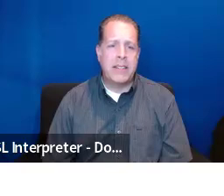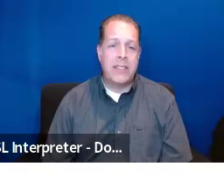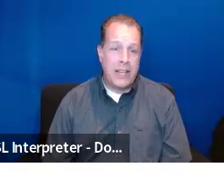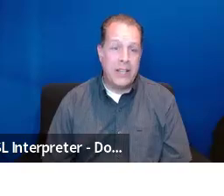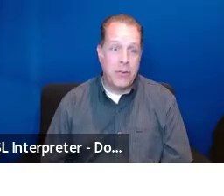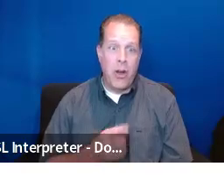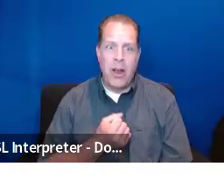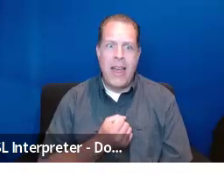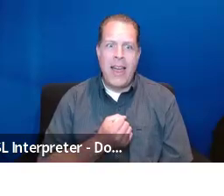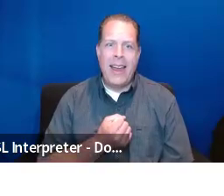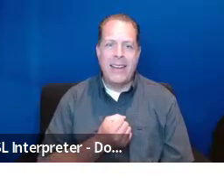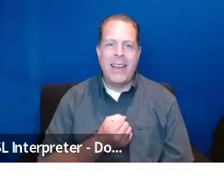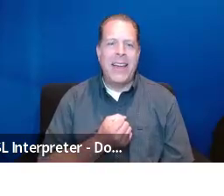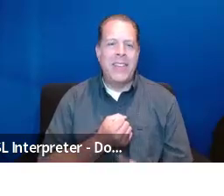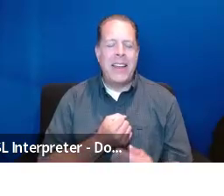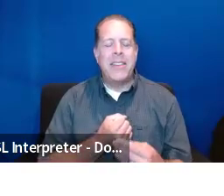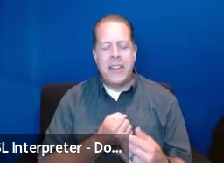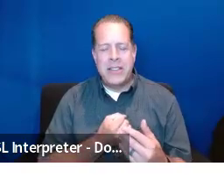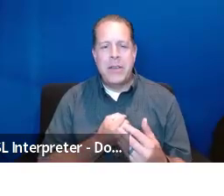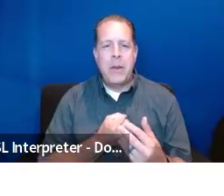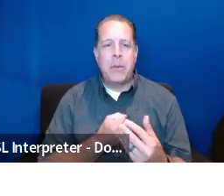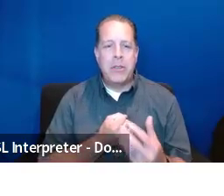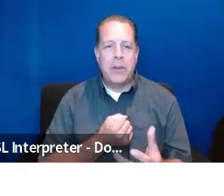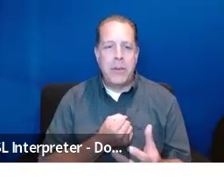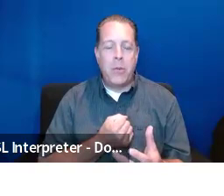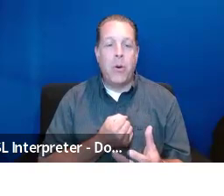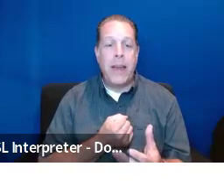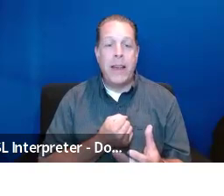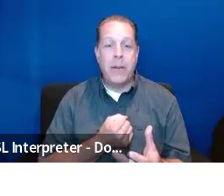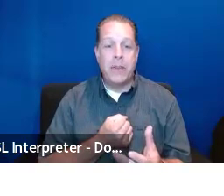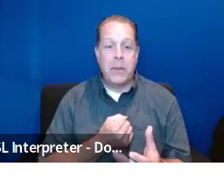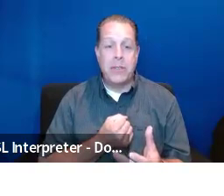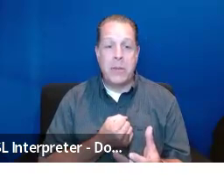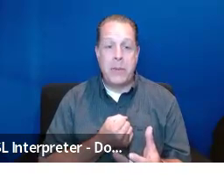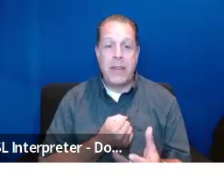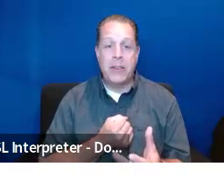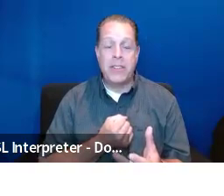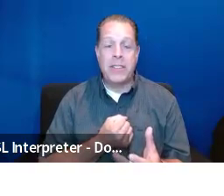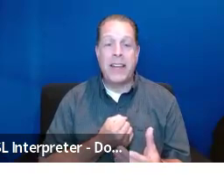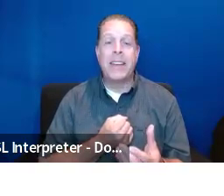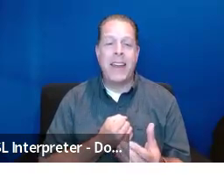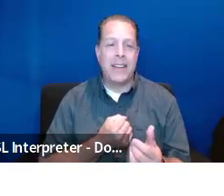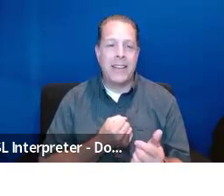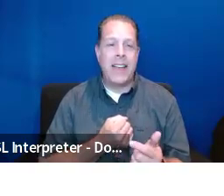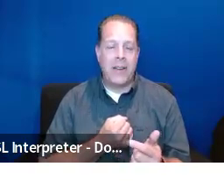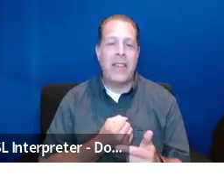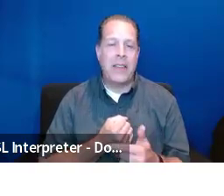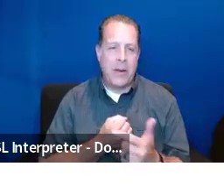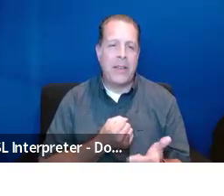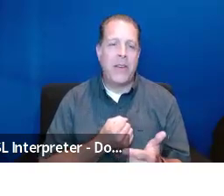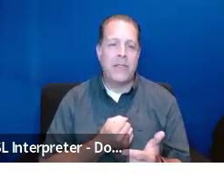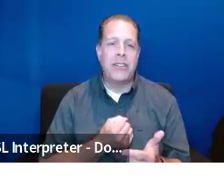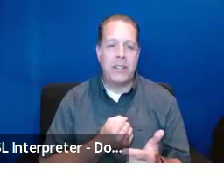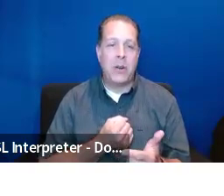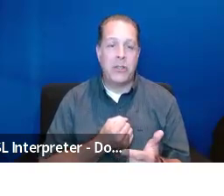it's just taking too long, and they just need to be able to be warned, "Hey, there's someone's going to be speaking here just a second," and then